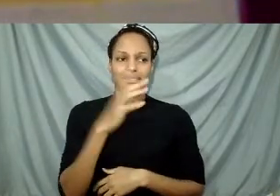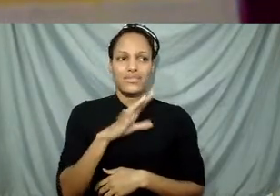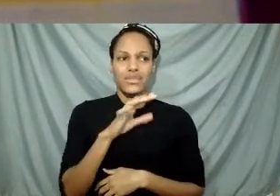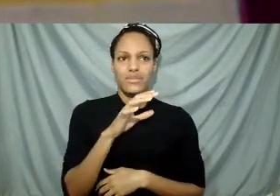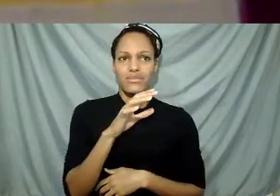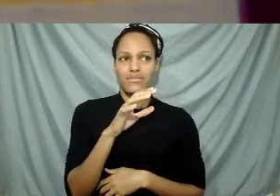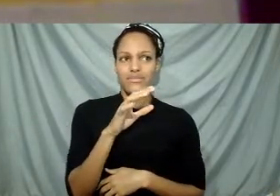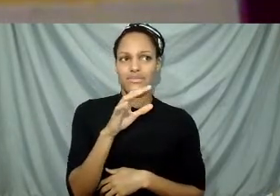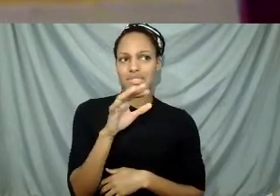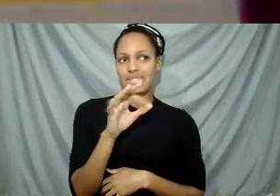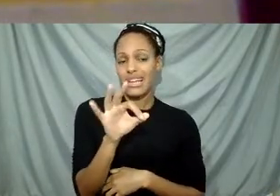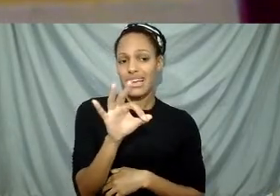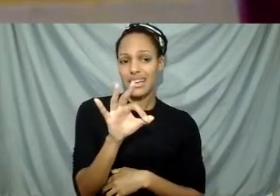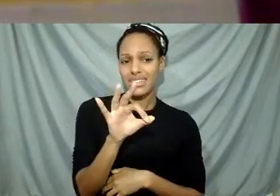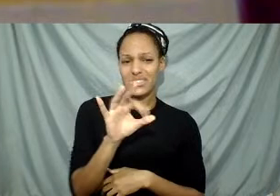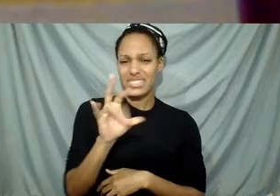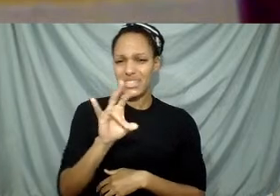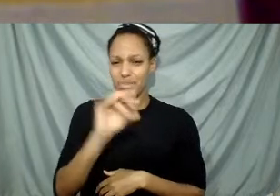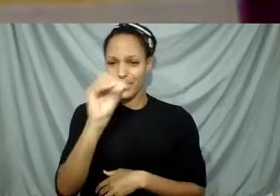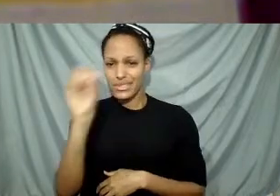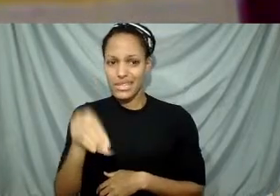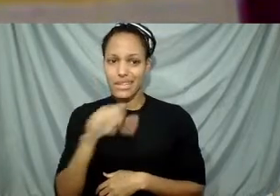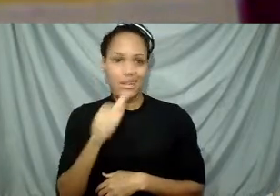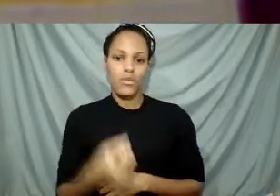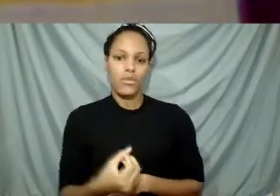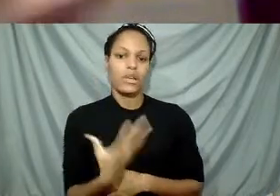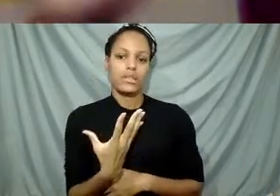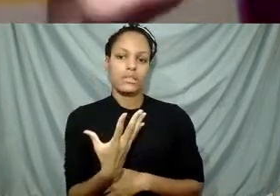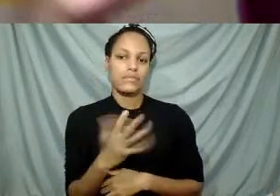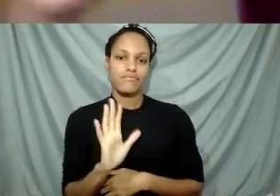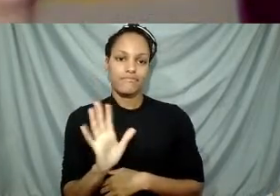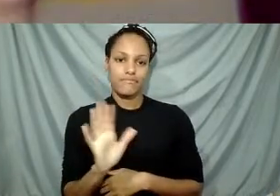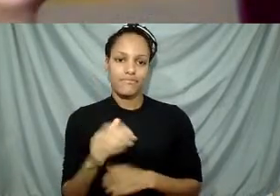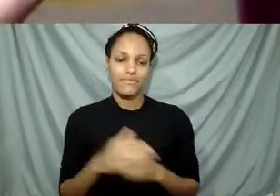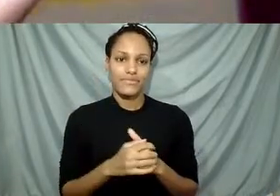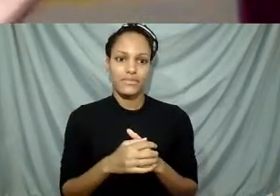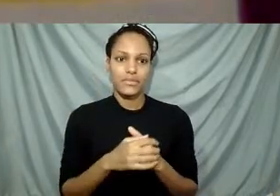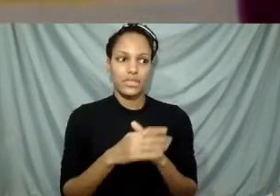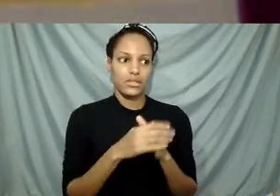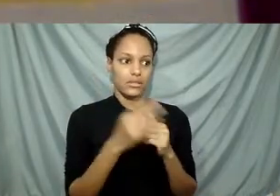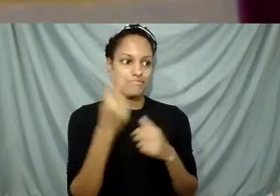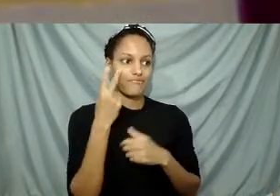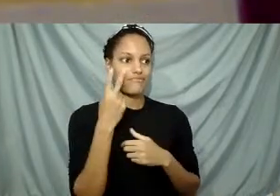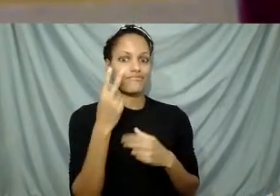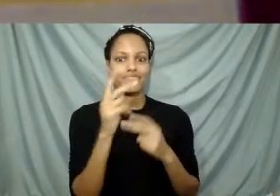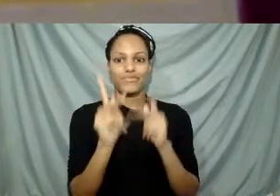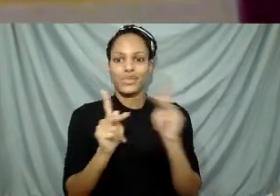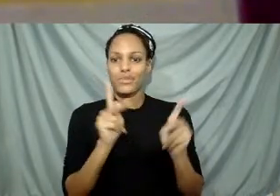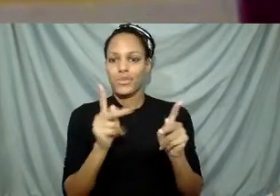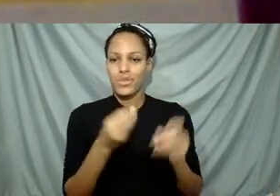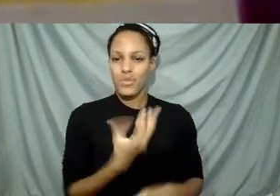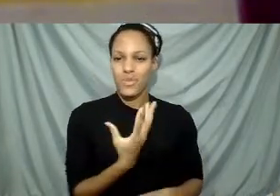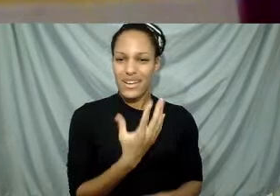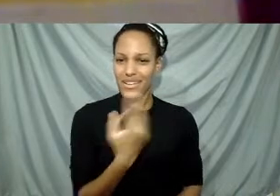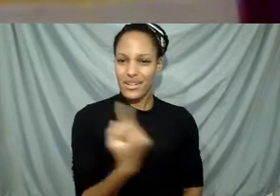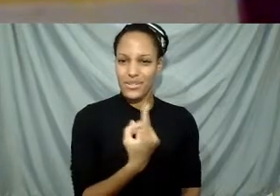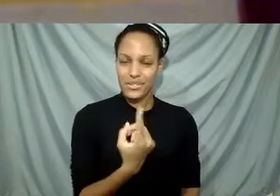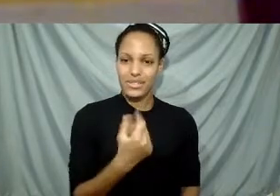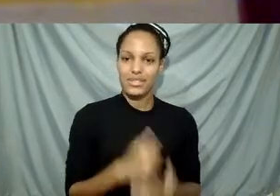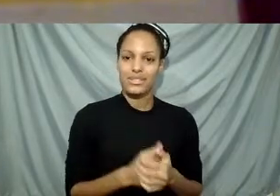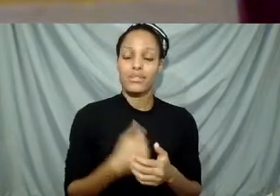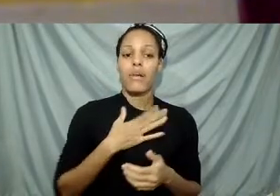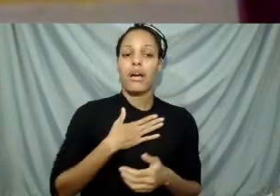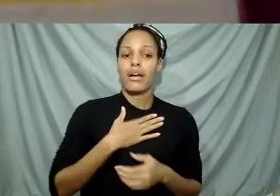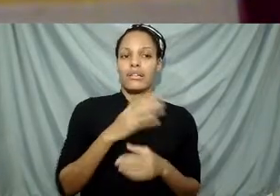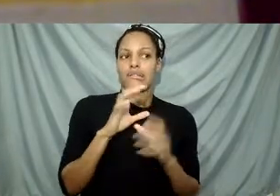9 or 7% not white. So I was just kind of like in a sea of whiteness. I think my class, my